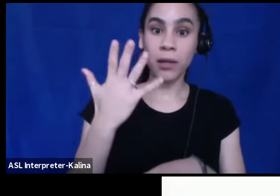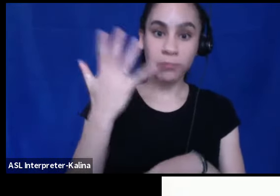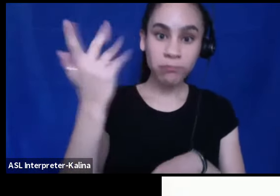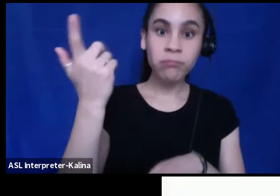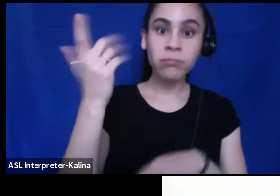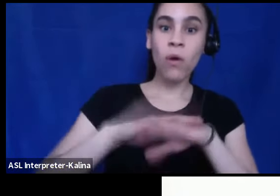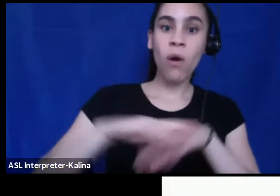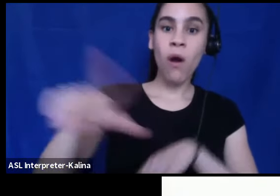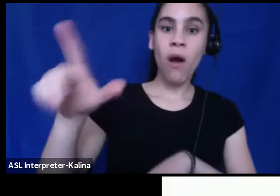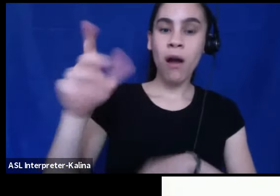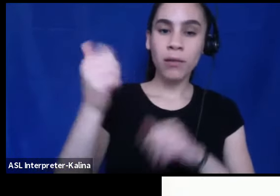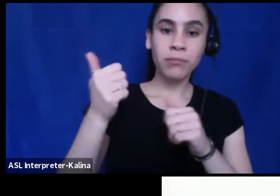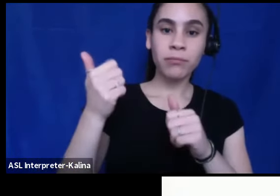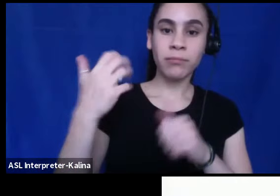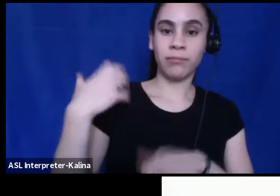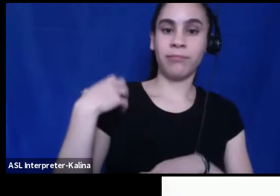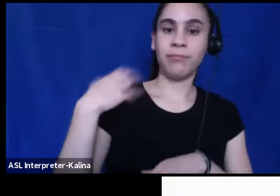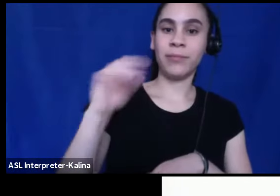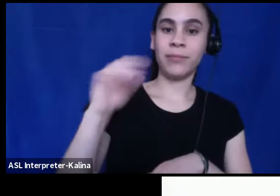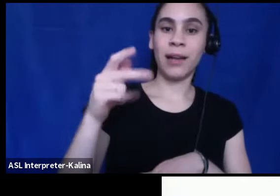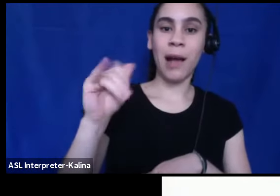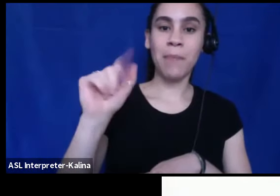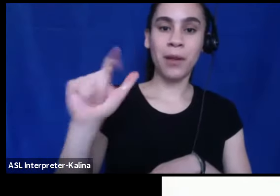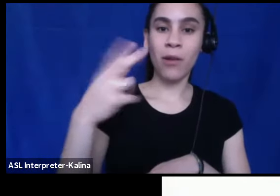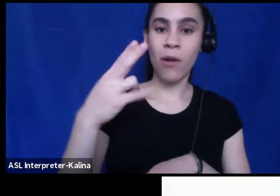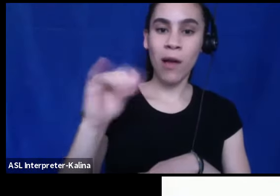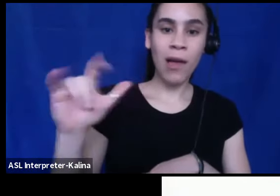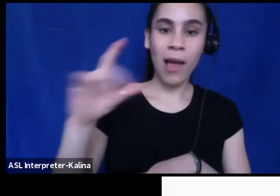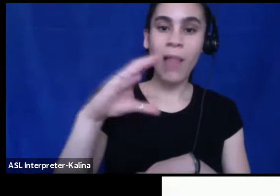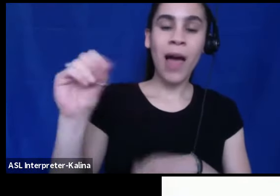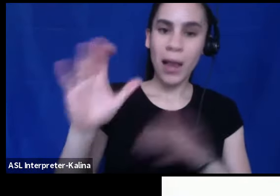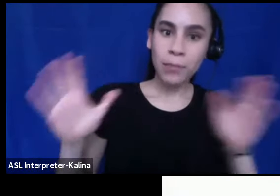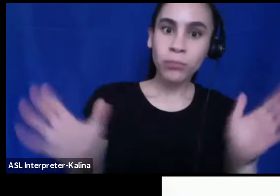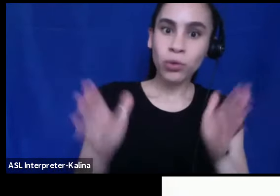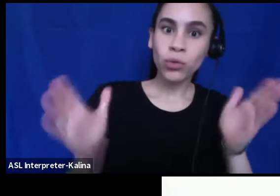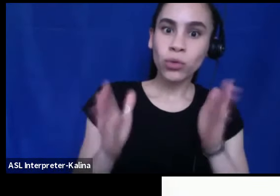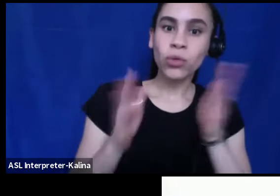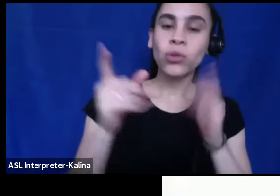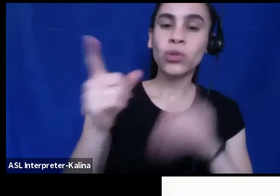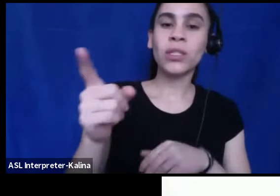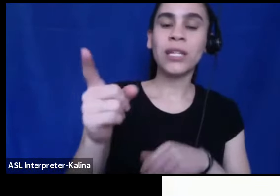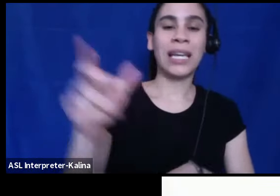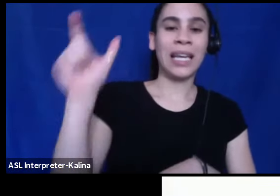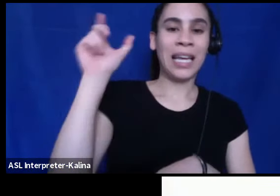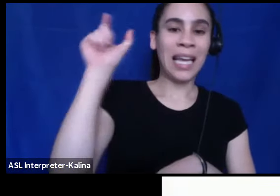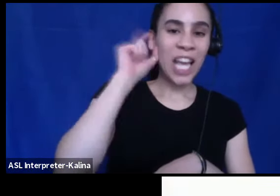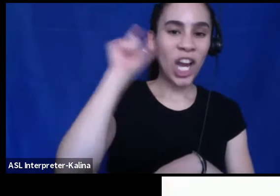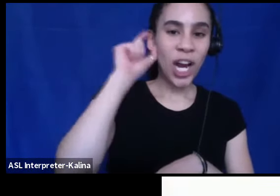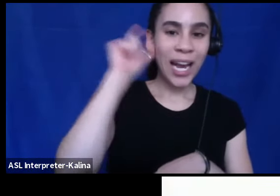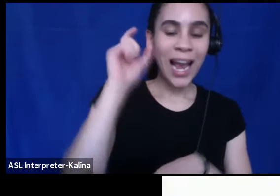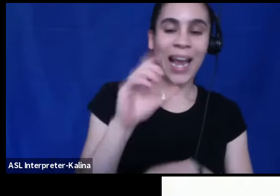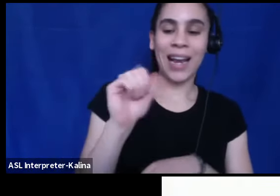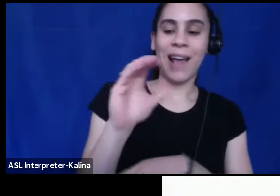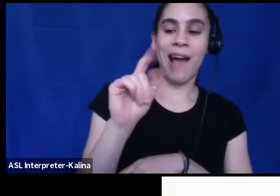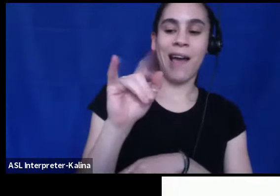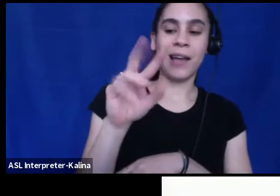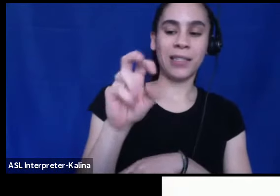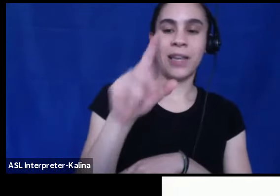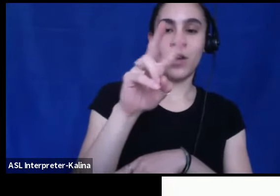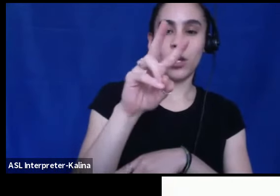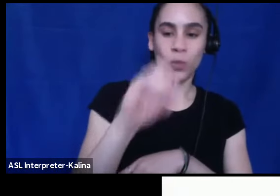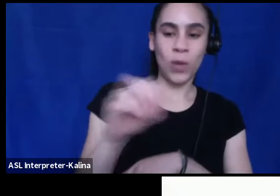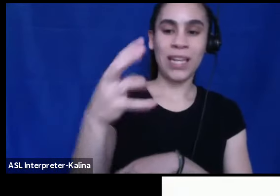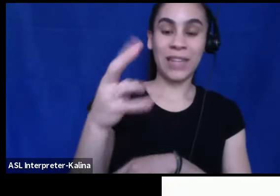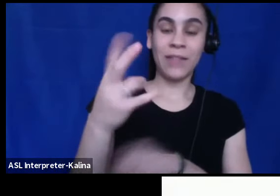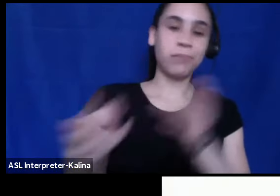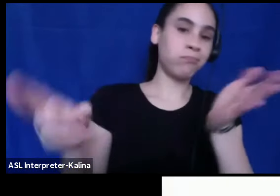new legislation with Senator Warren's team called the Over-the-Counter Hearing Aid Act of 2017, which was signed into